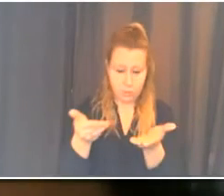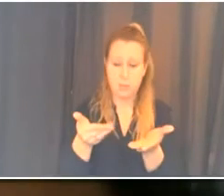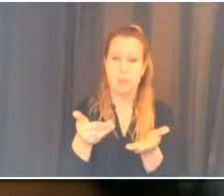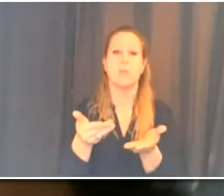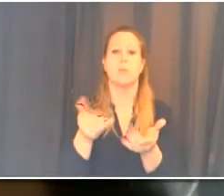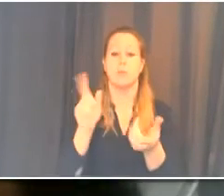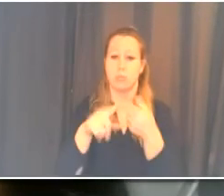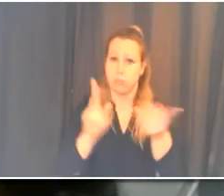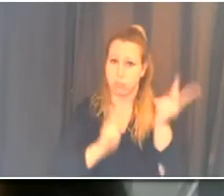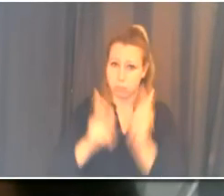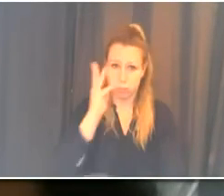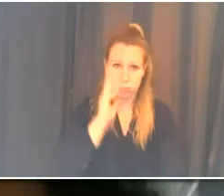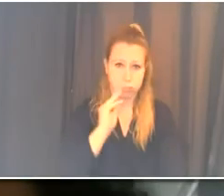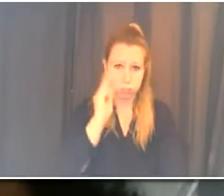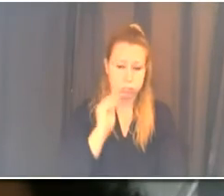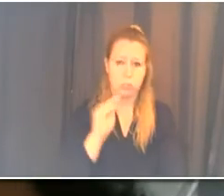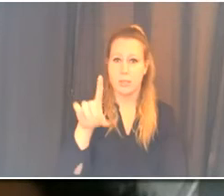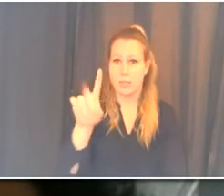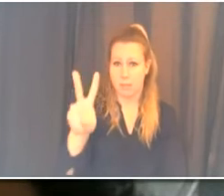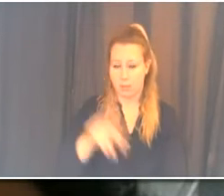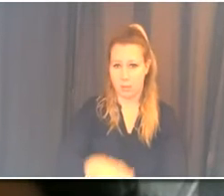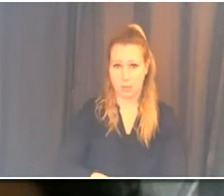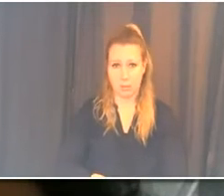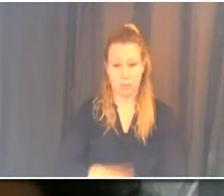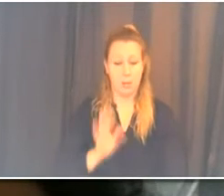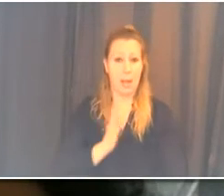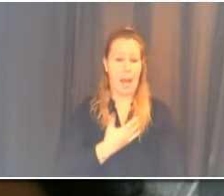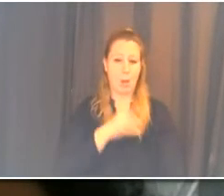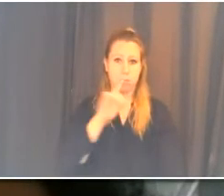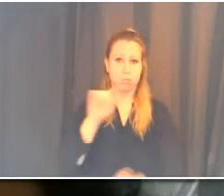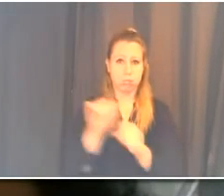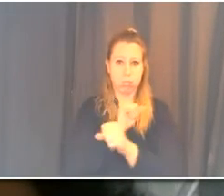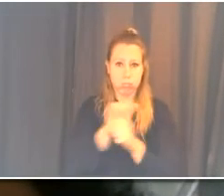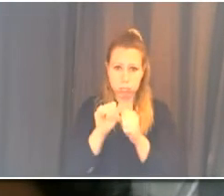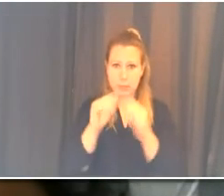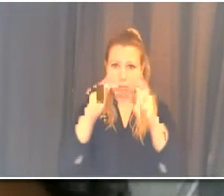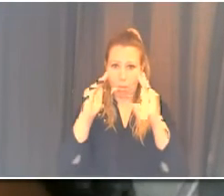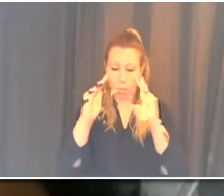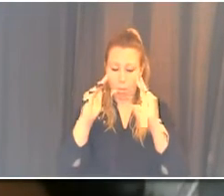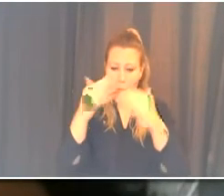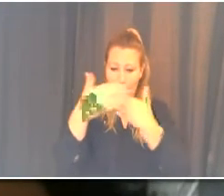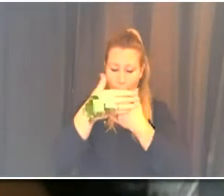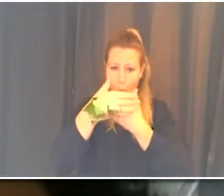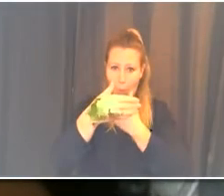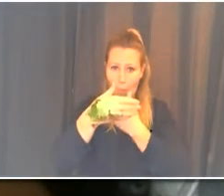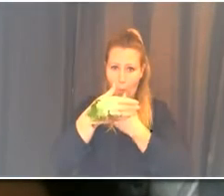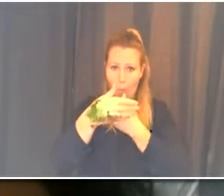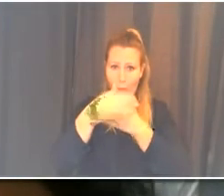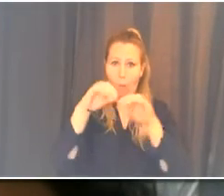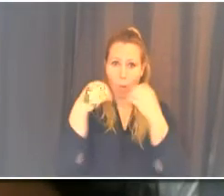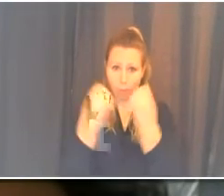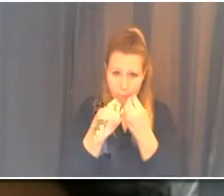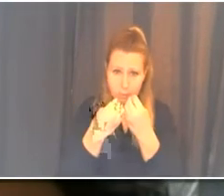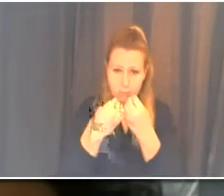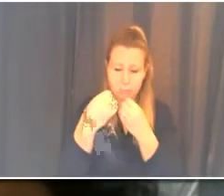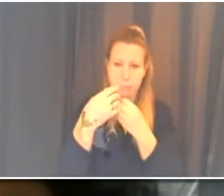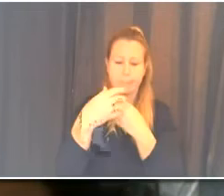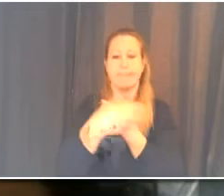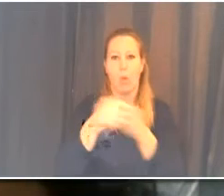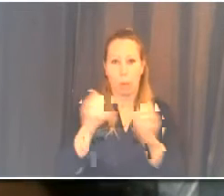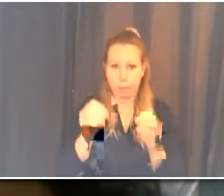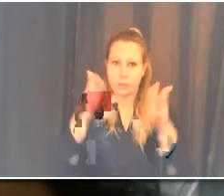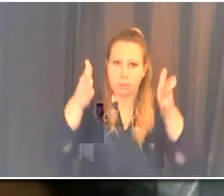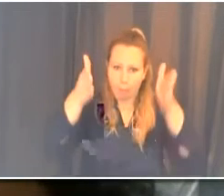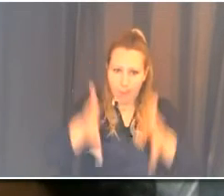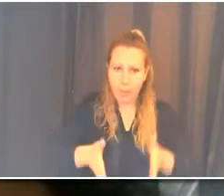work remotely we have full use of all of our electronic systems files and working phone systems our Advocates are